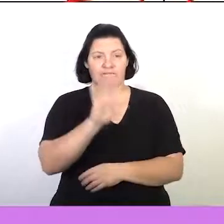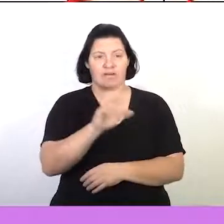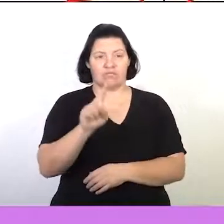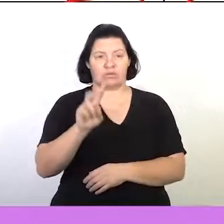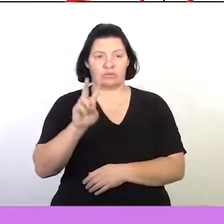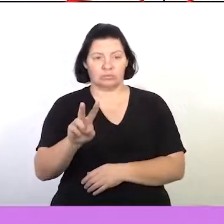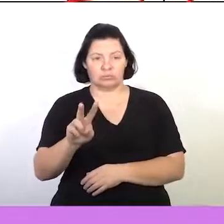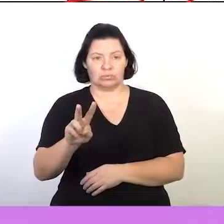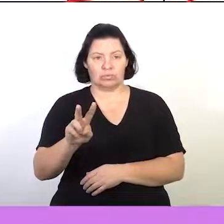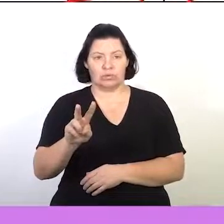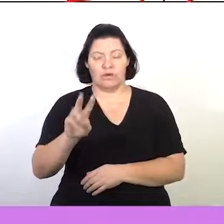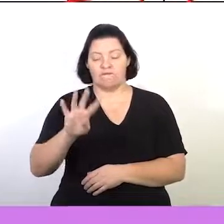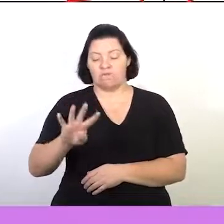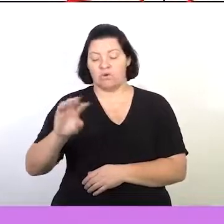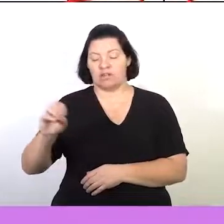you a total of